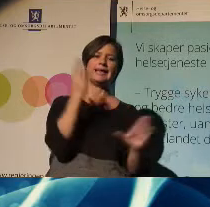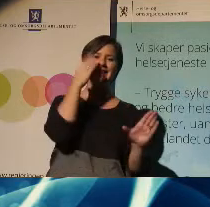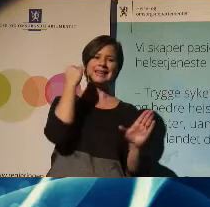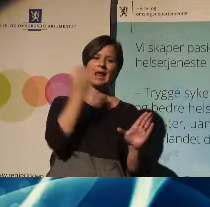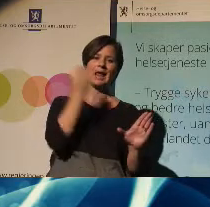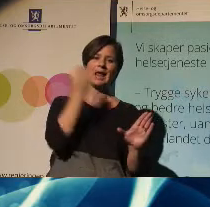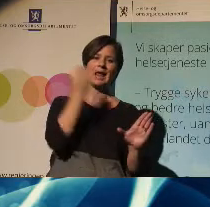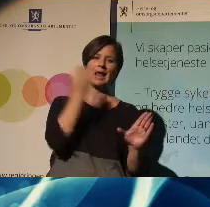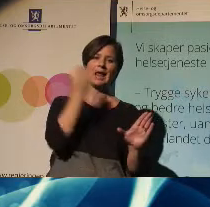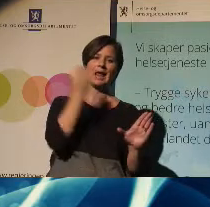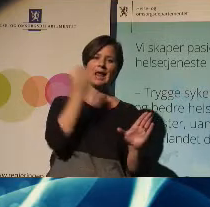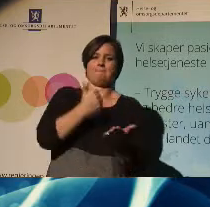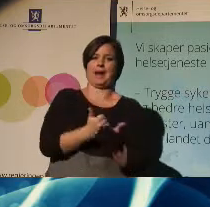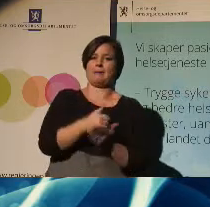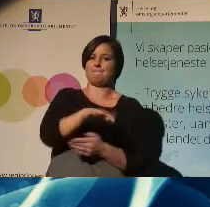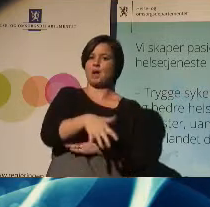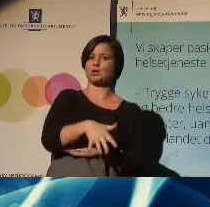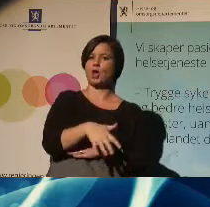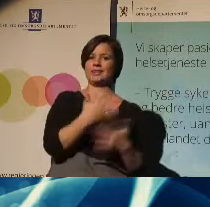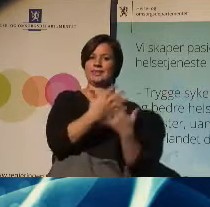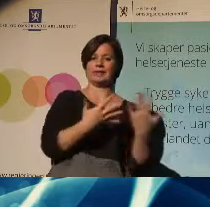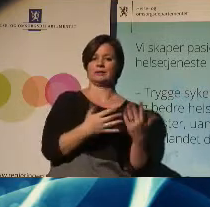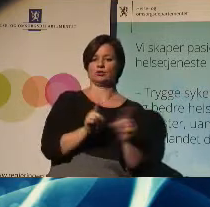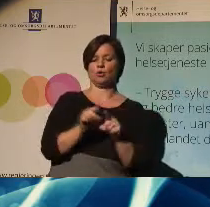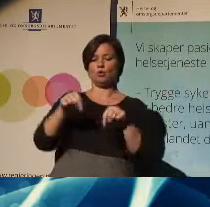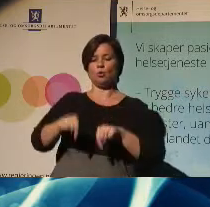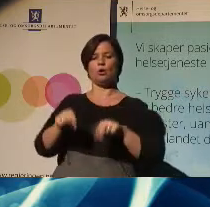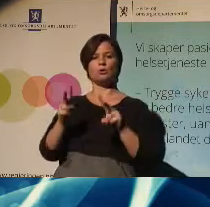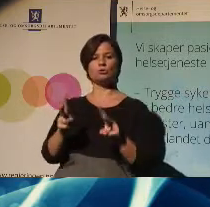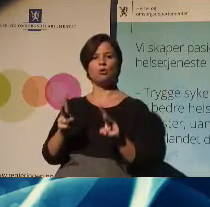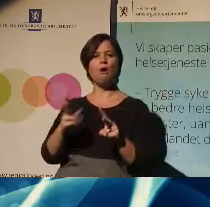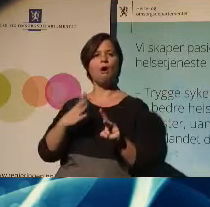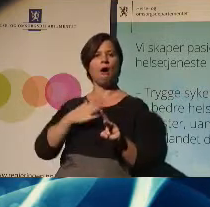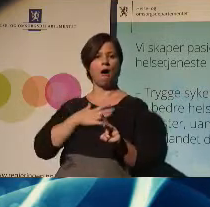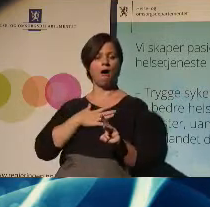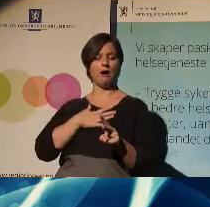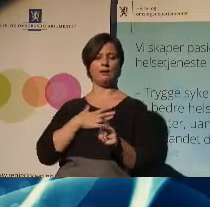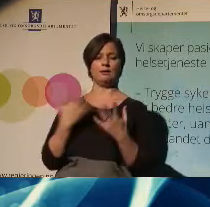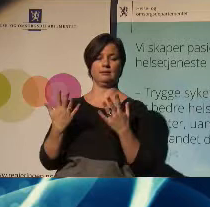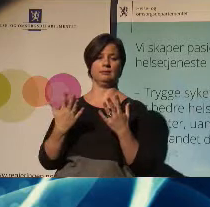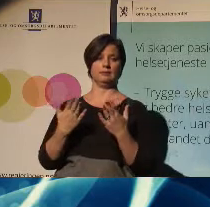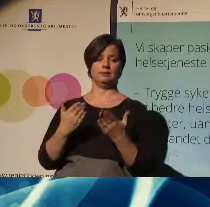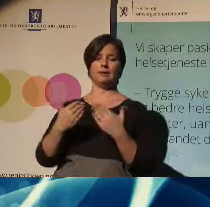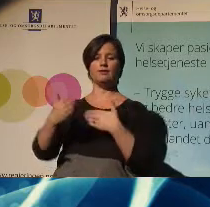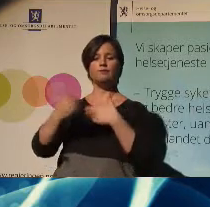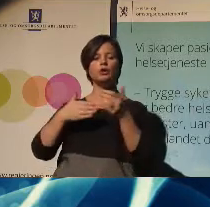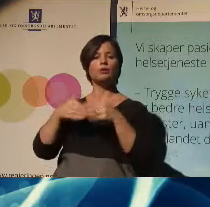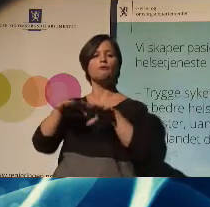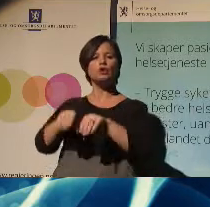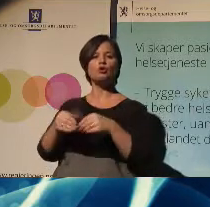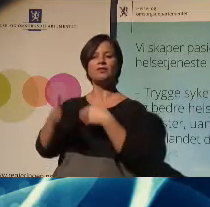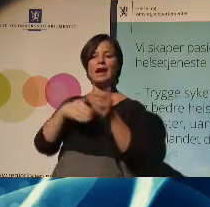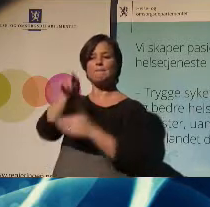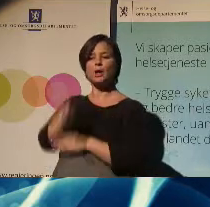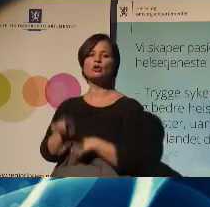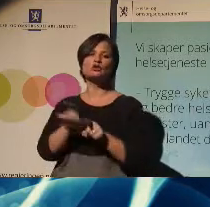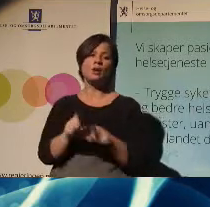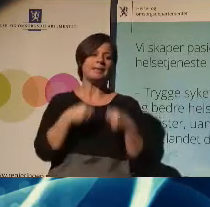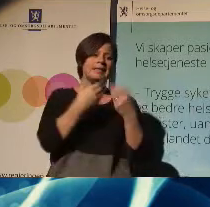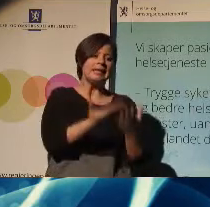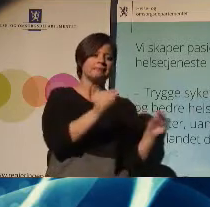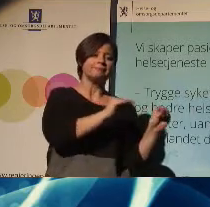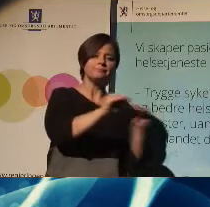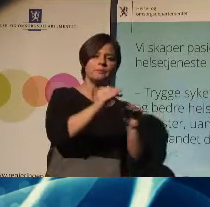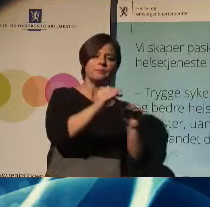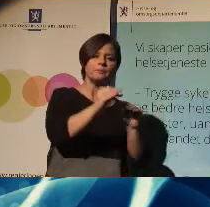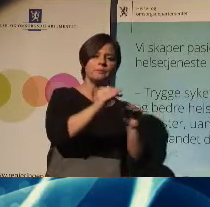it makes sense if you understand that there are now trained physios giving adequate gait and balance training, that OTs are removing the loose rugs on the